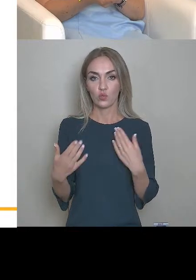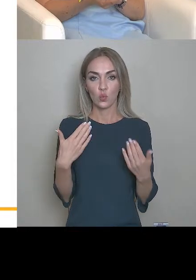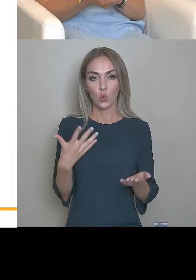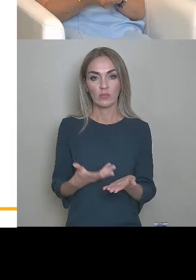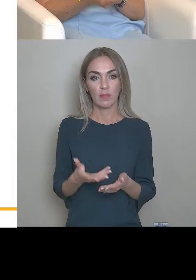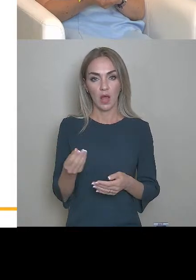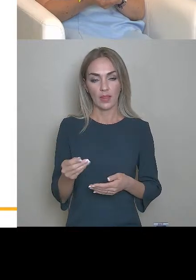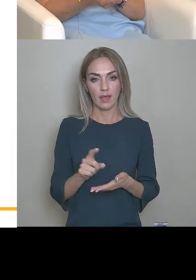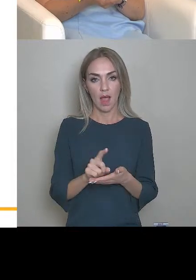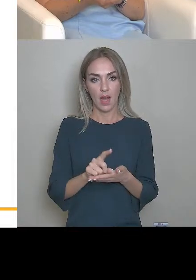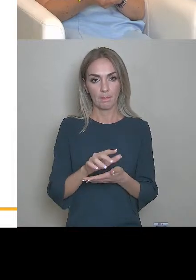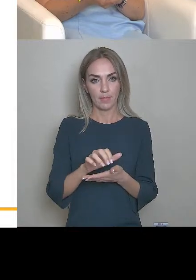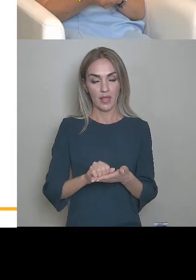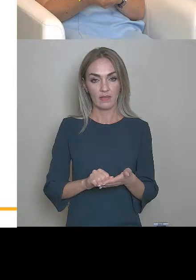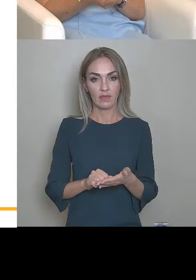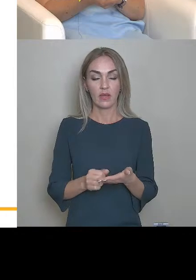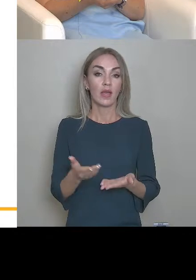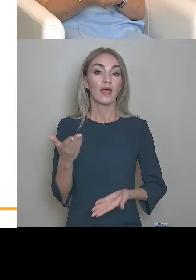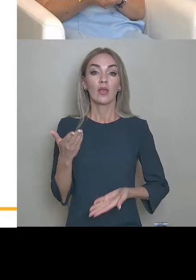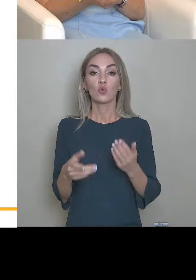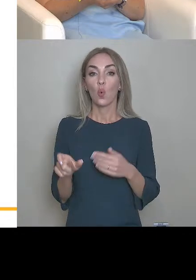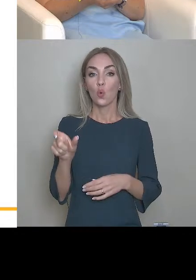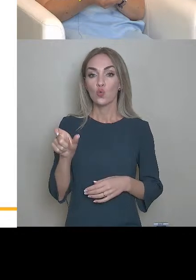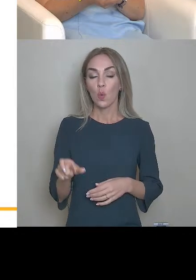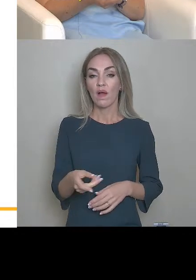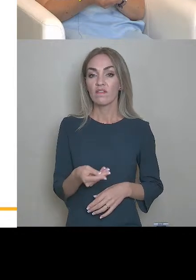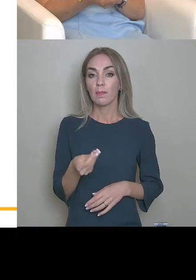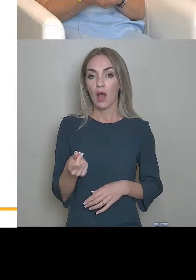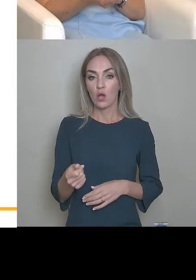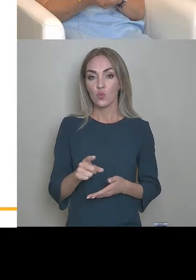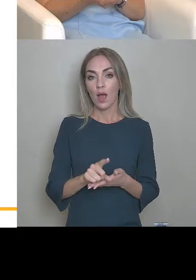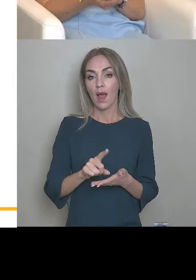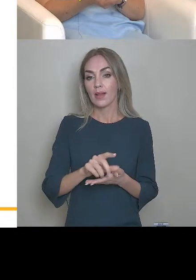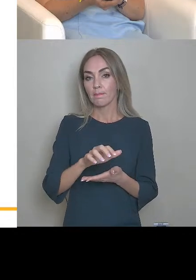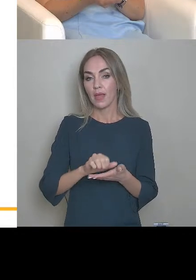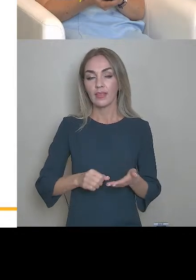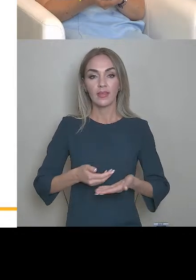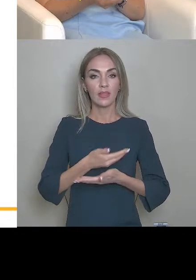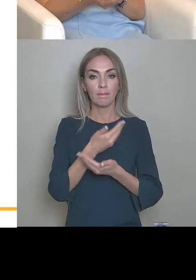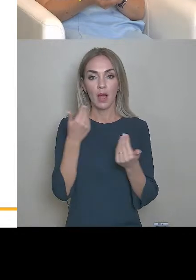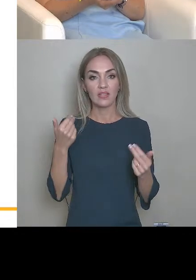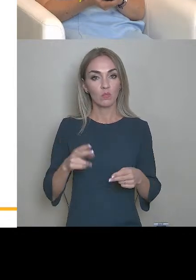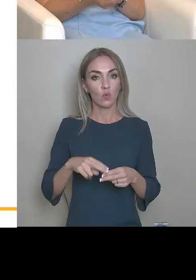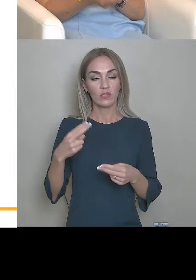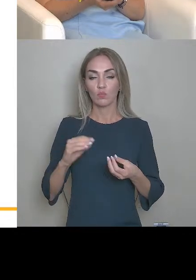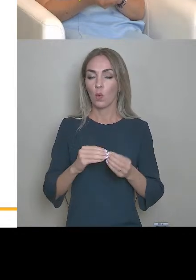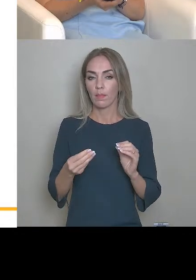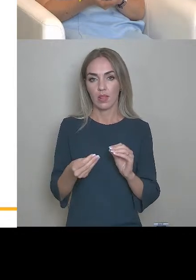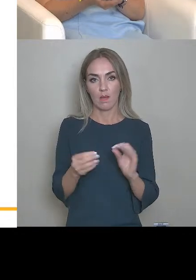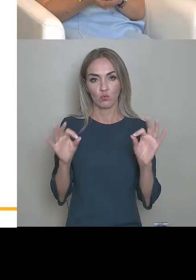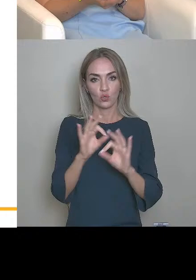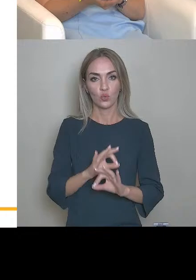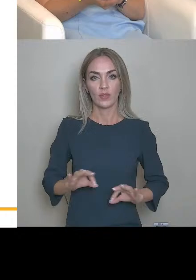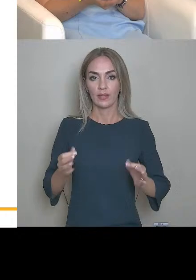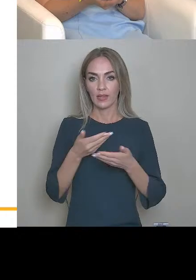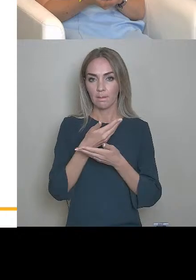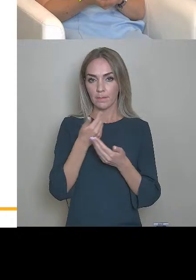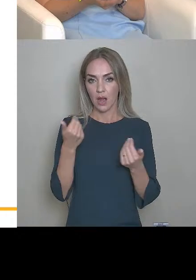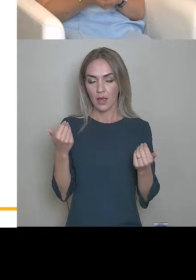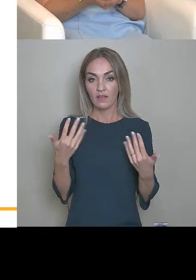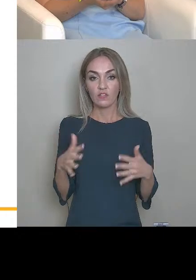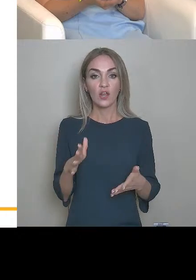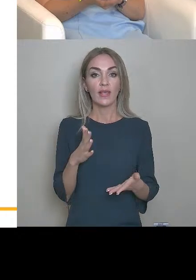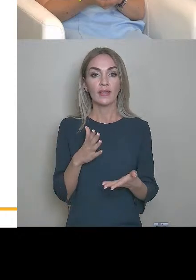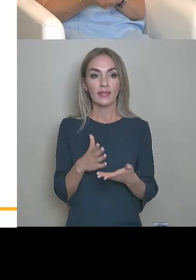of any debts on alimony is important. So in other words, if the person pays alimony and there are no debts, there are no